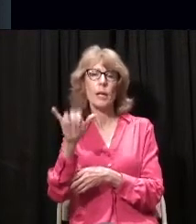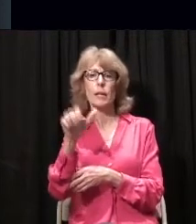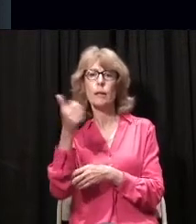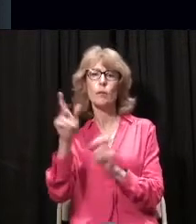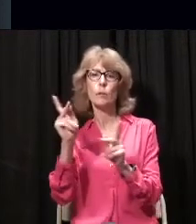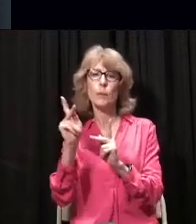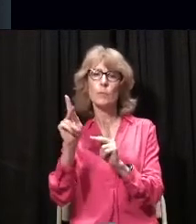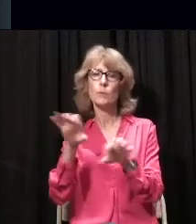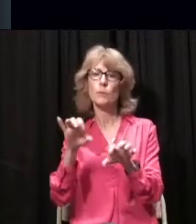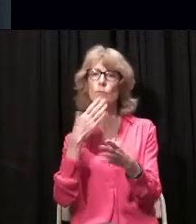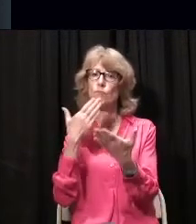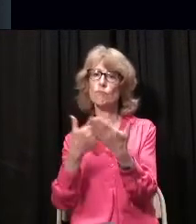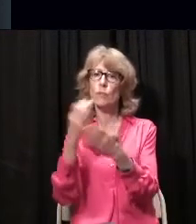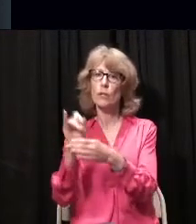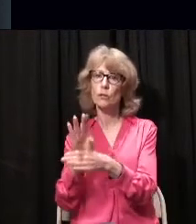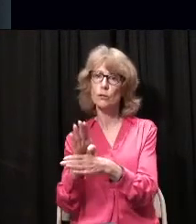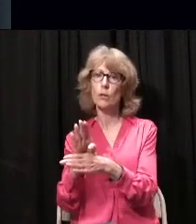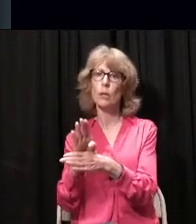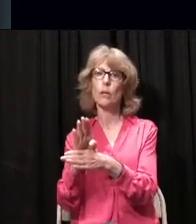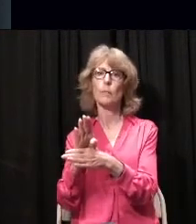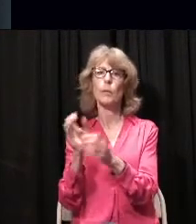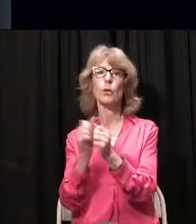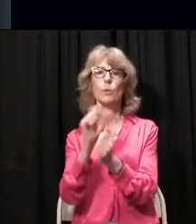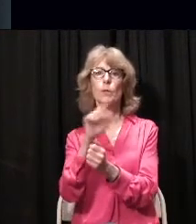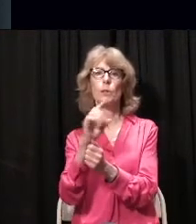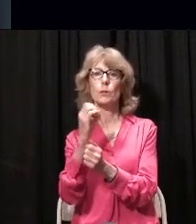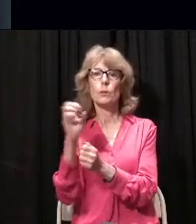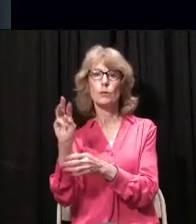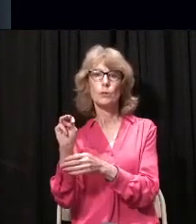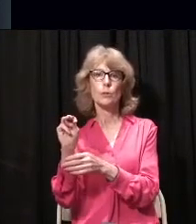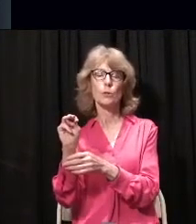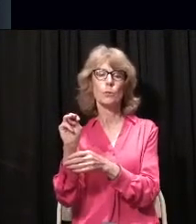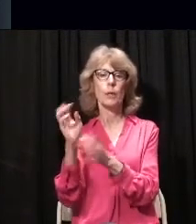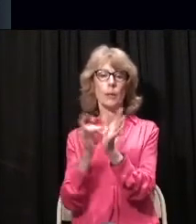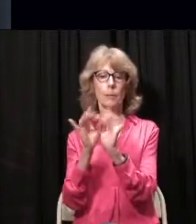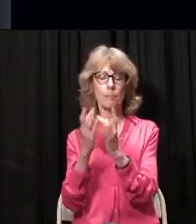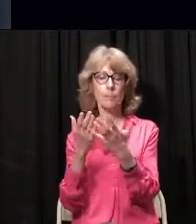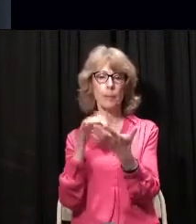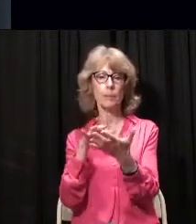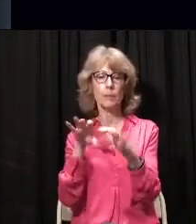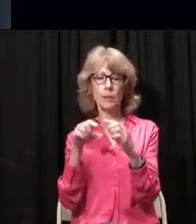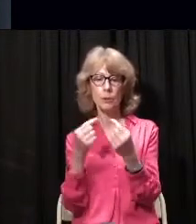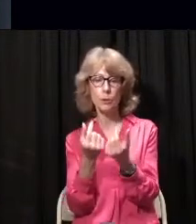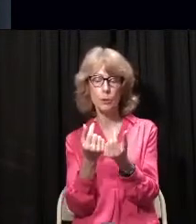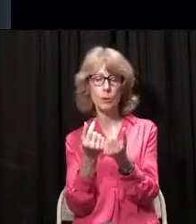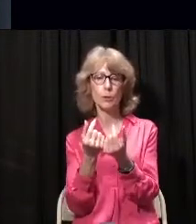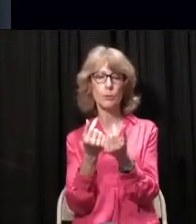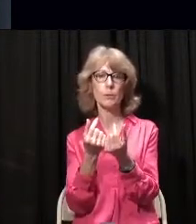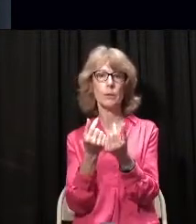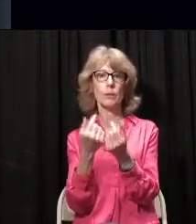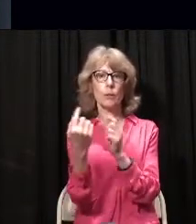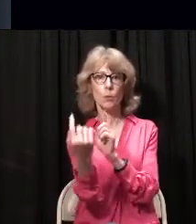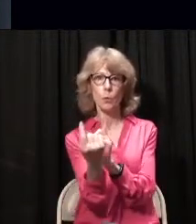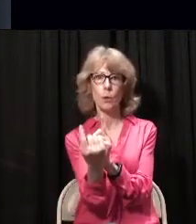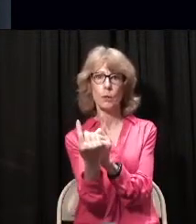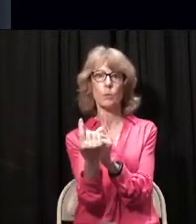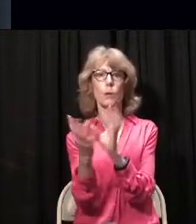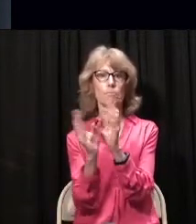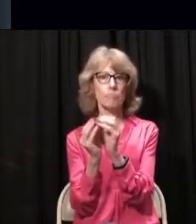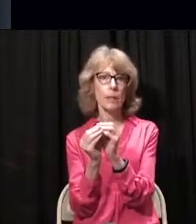good job just with Zoom and discipleship groups and Bible studies and one-on-one deals, and they've been doing a great